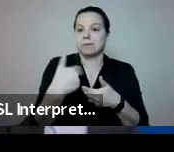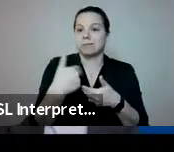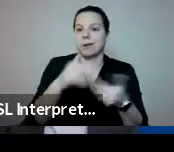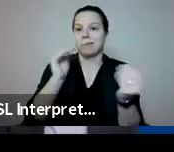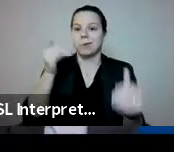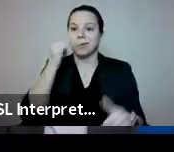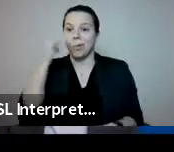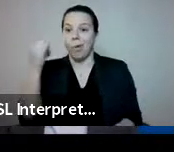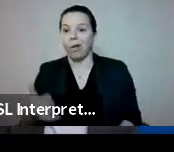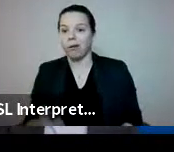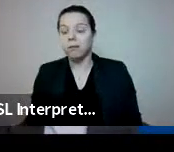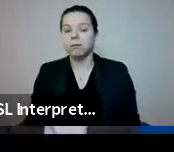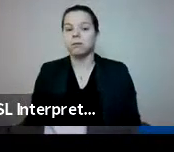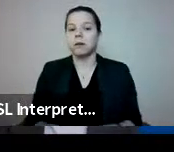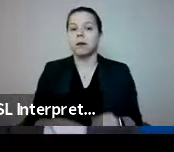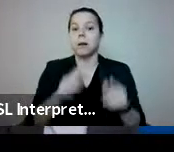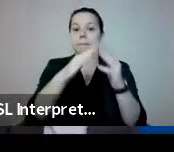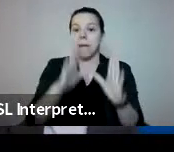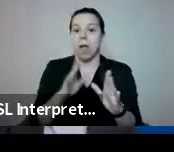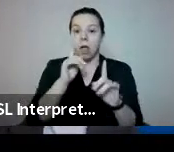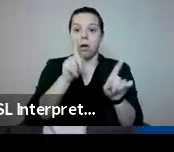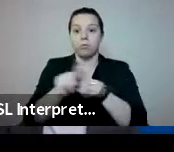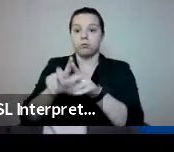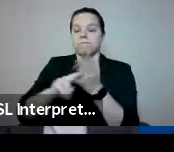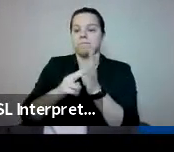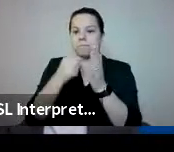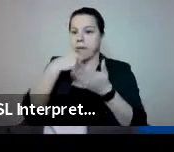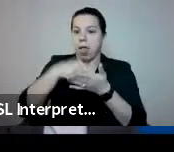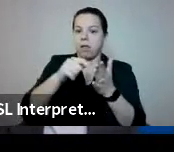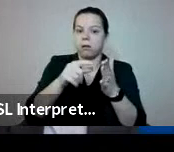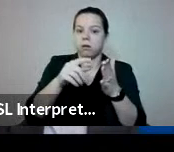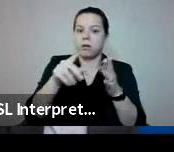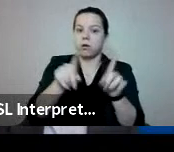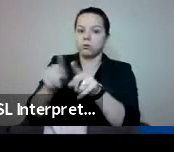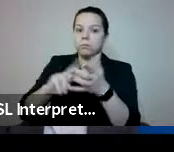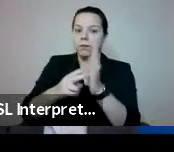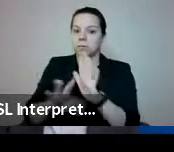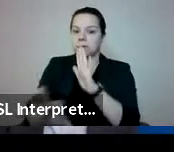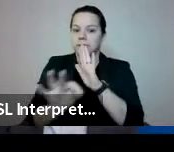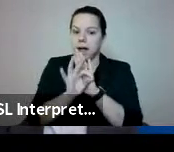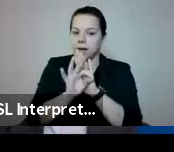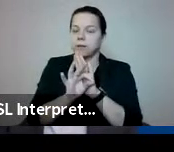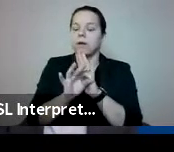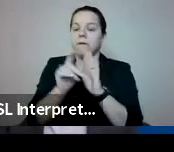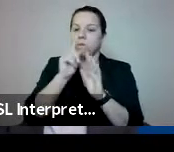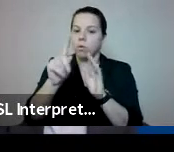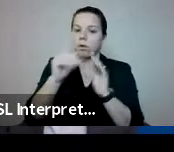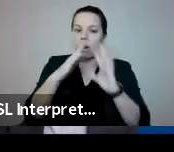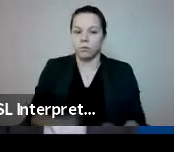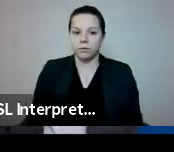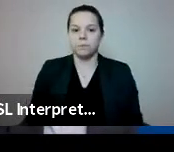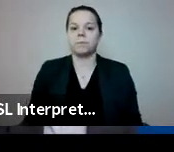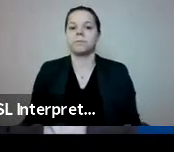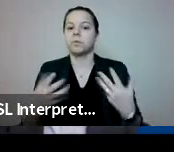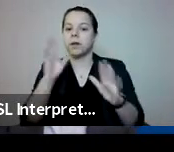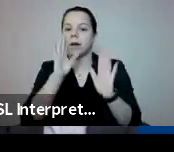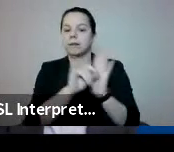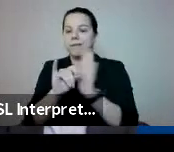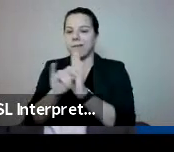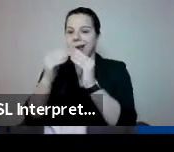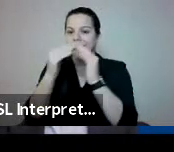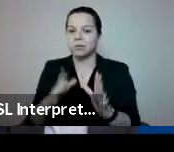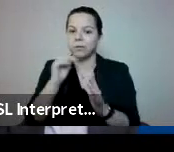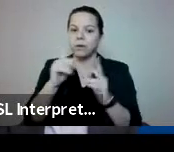also allows us to select households by their address, which was very important for this design to precisely identify households at varying noise exposure